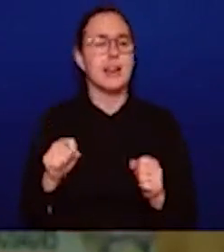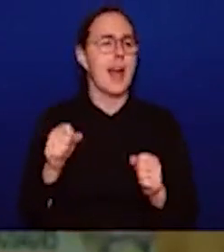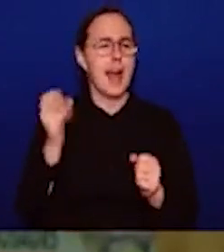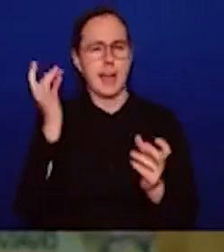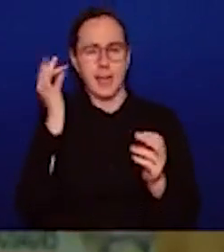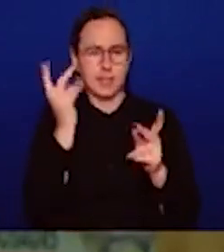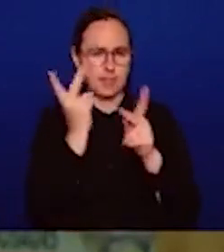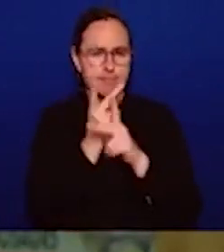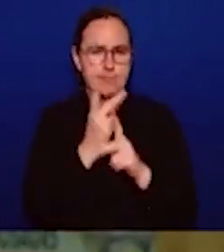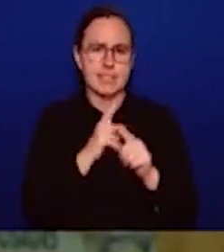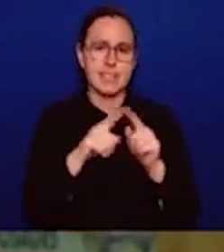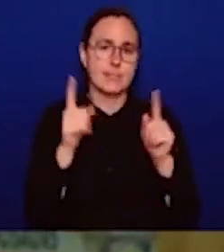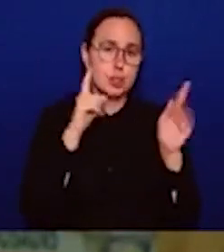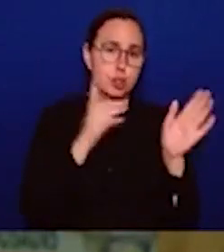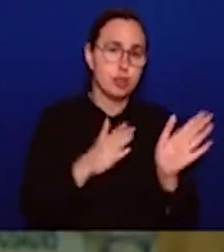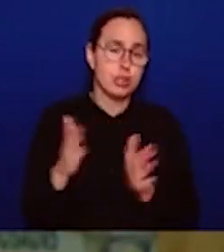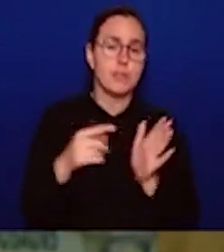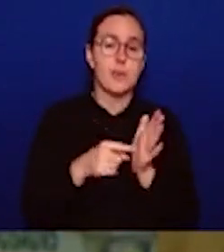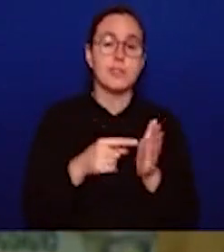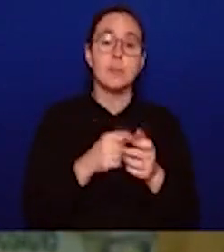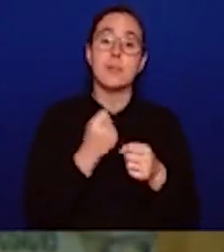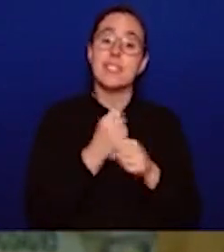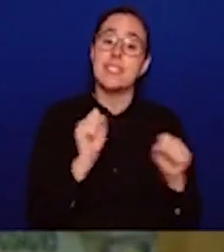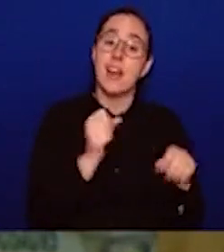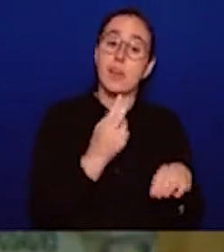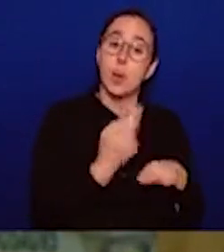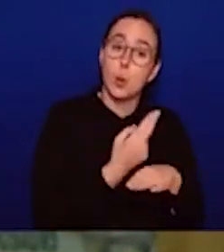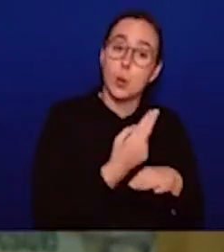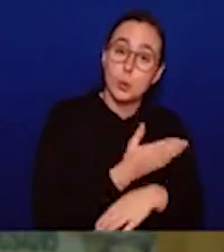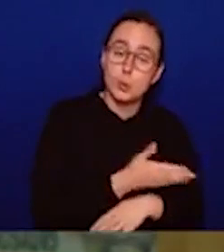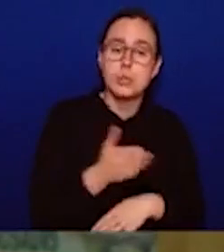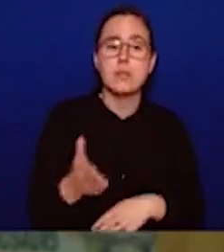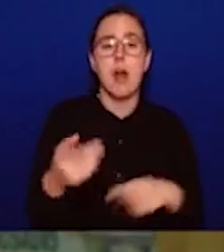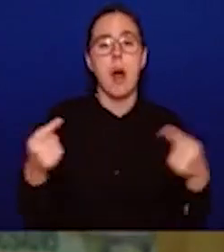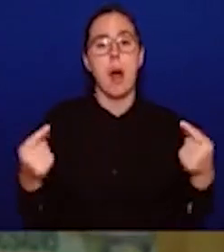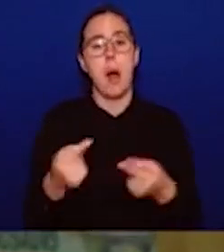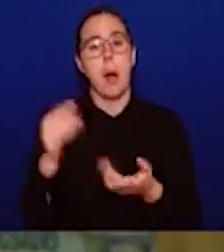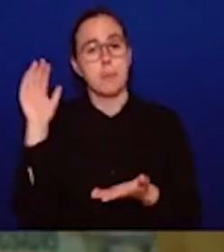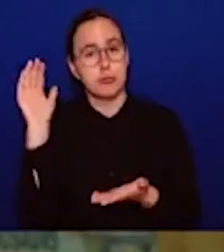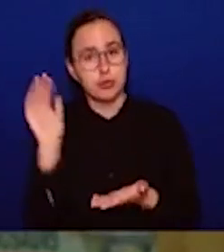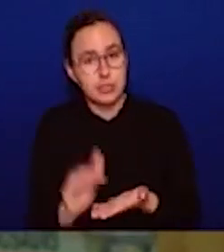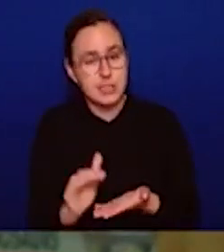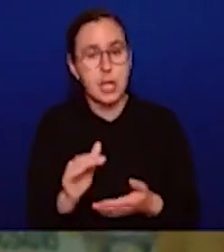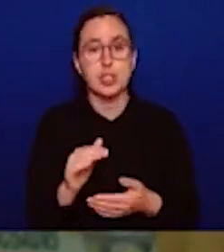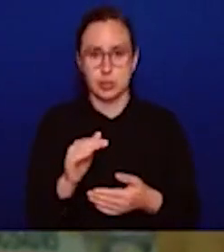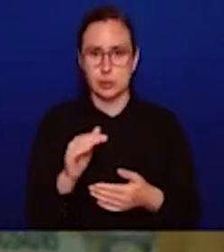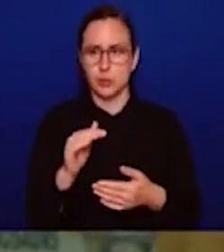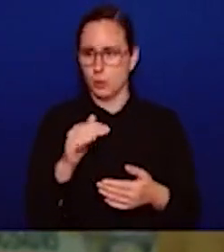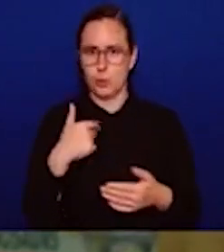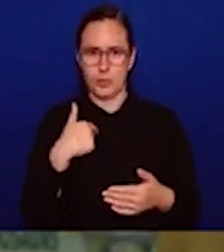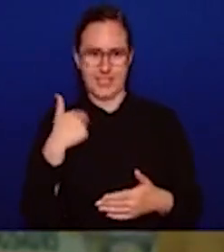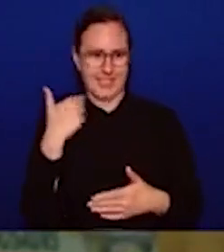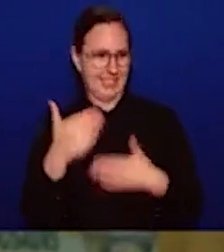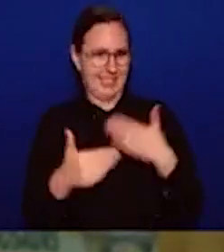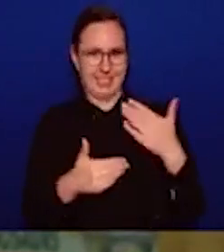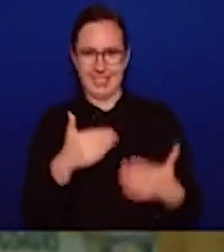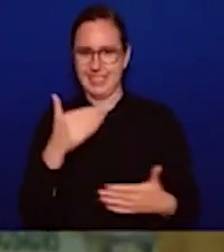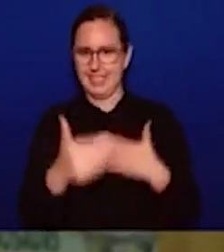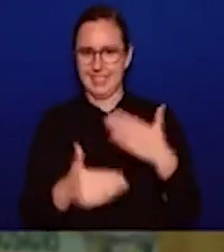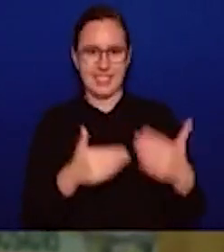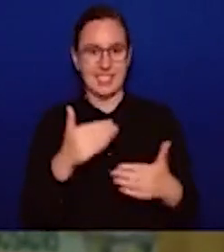steps on drug supply just a number of months ago, but we know there's much more to do, and we will continue to